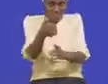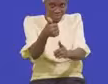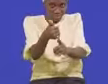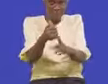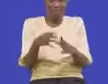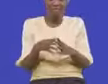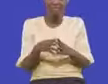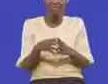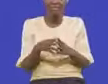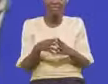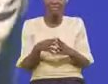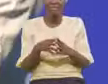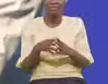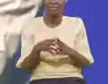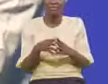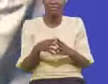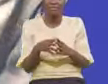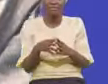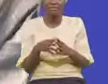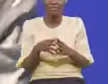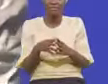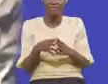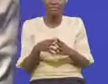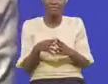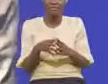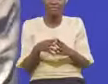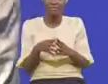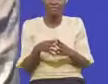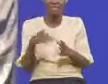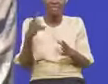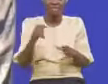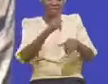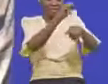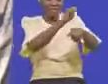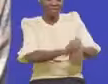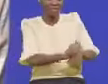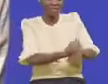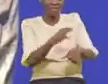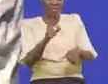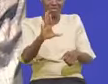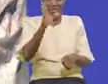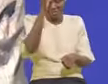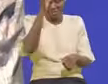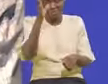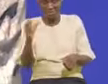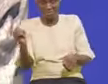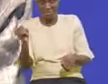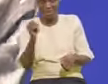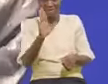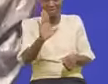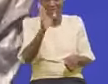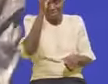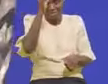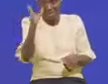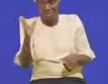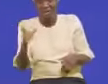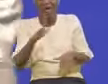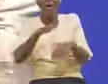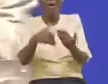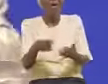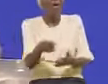o wo si oleji bi asodo ma onkumare ewewe. The tradition of your father, great grandfather, all